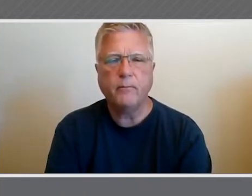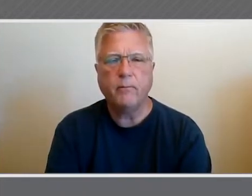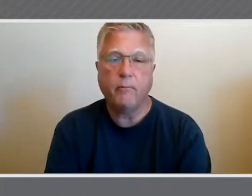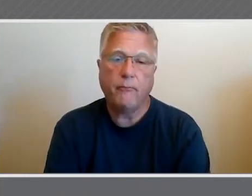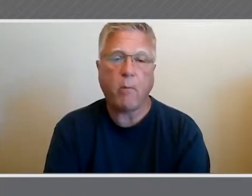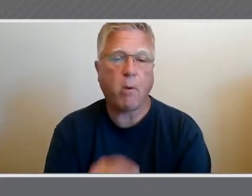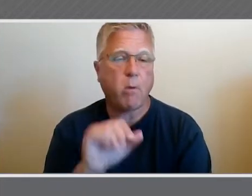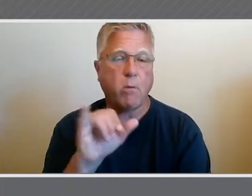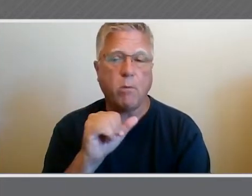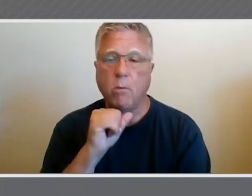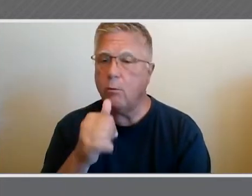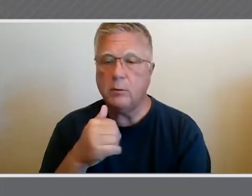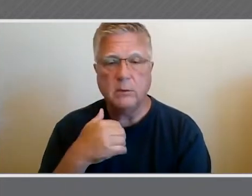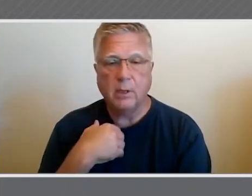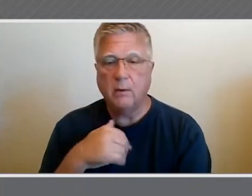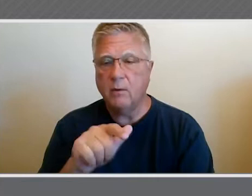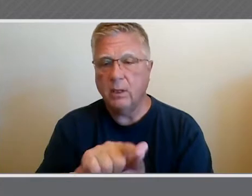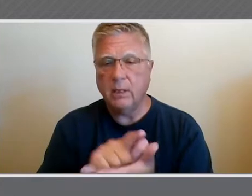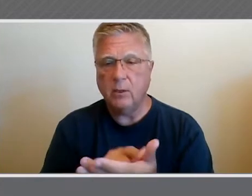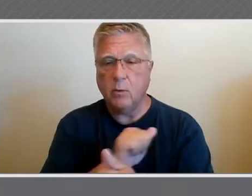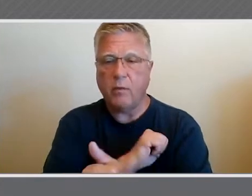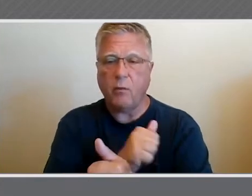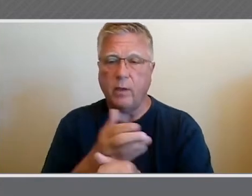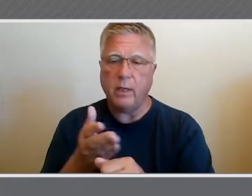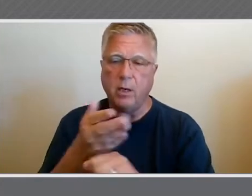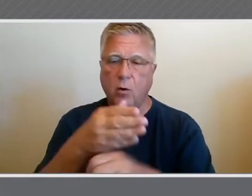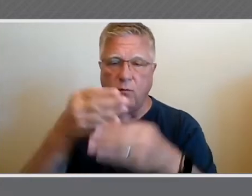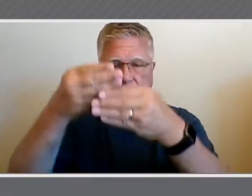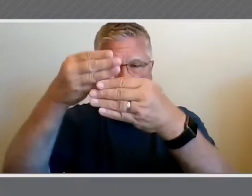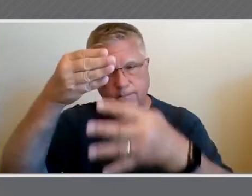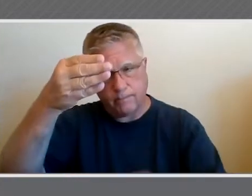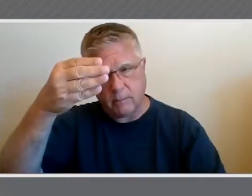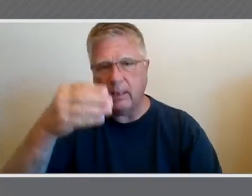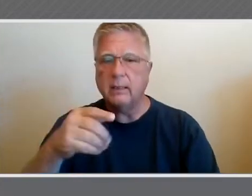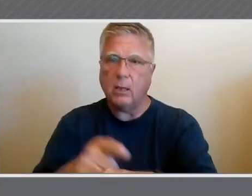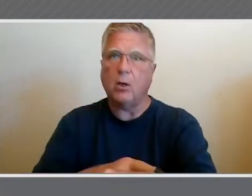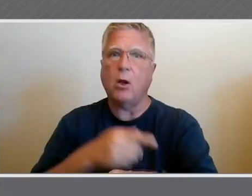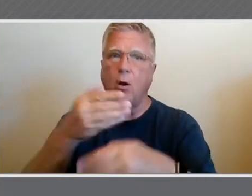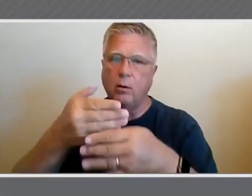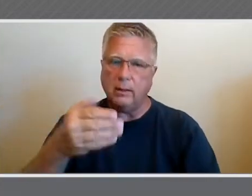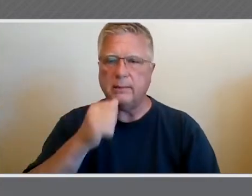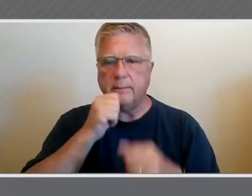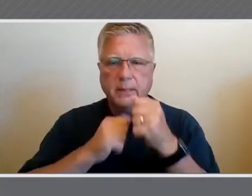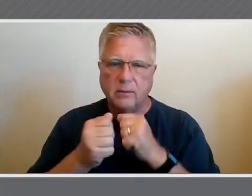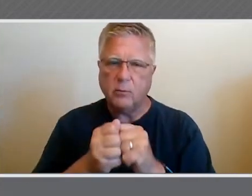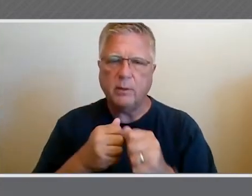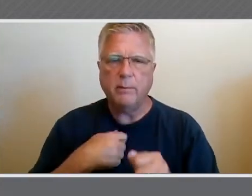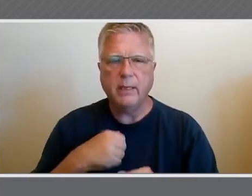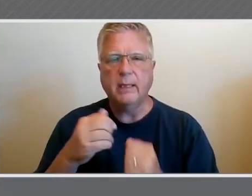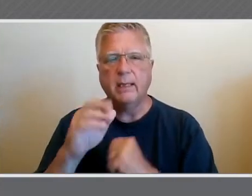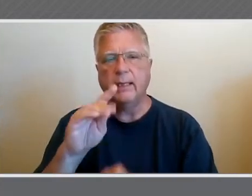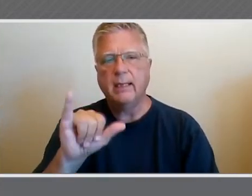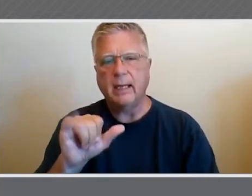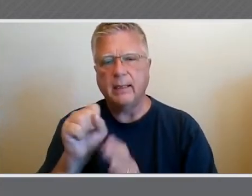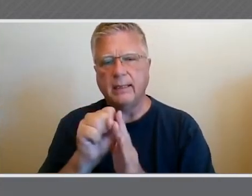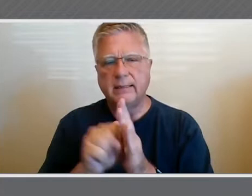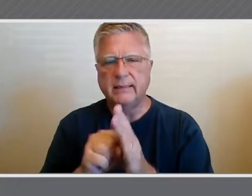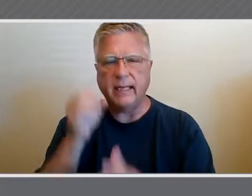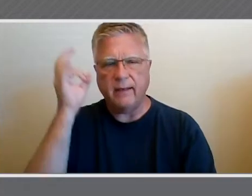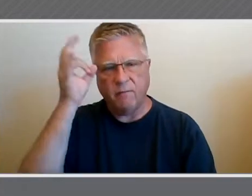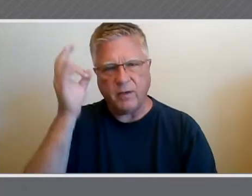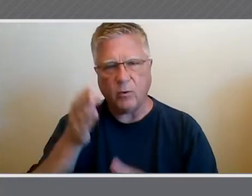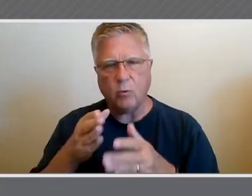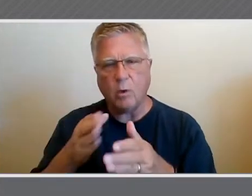Similarly, we do not have legal authority over the following. This is a long list, so bear with me. County, state, or federal roads and